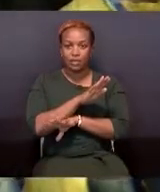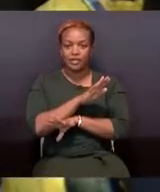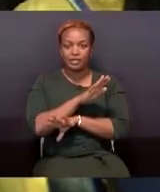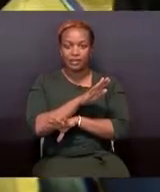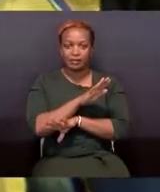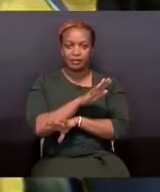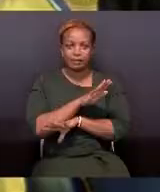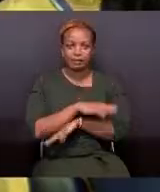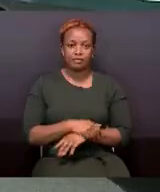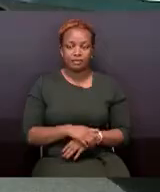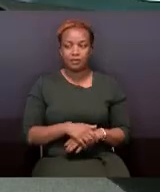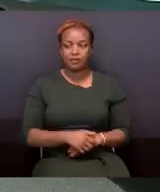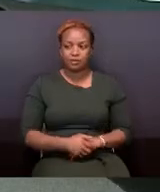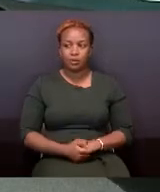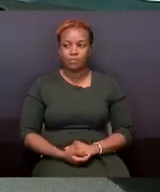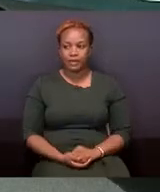youth, viva!